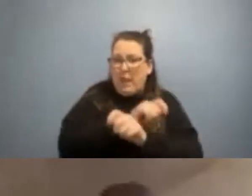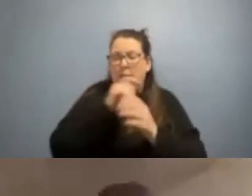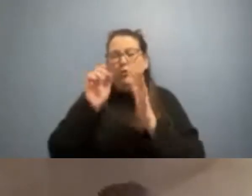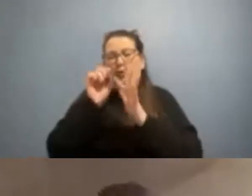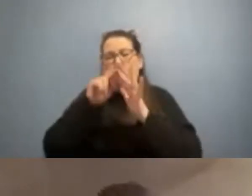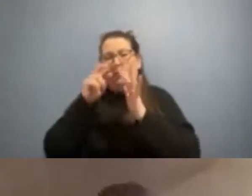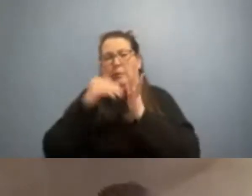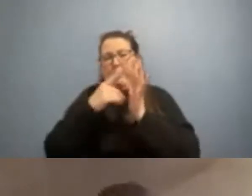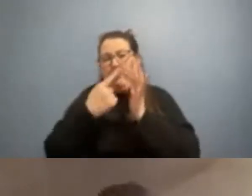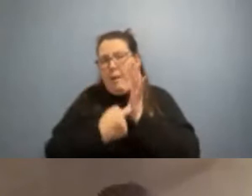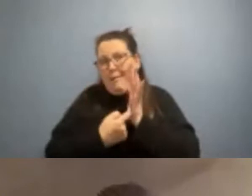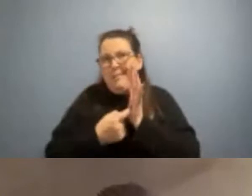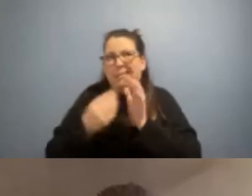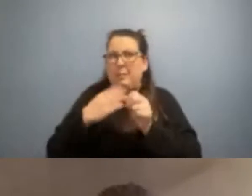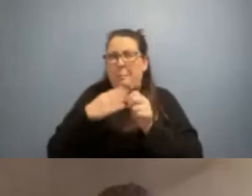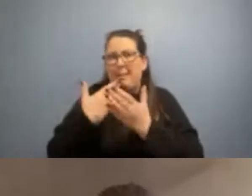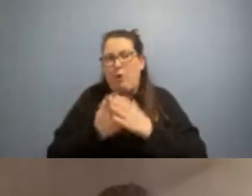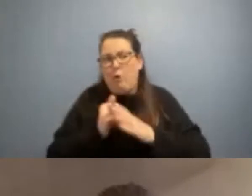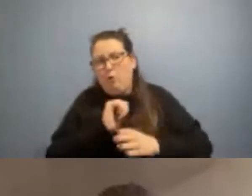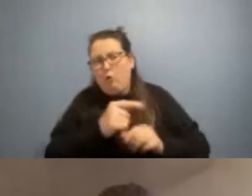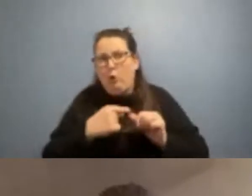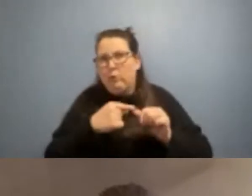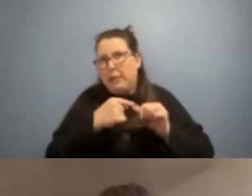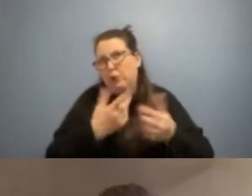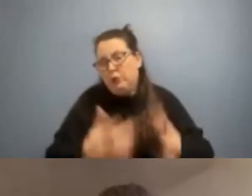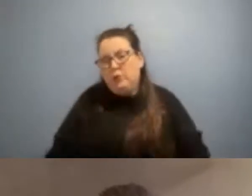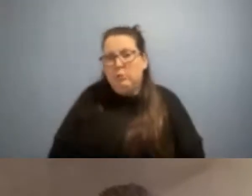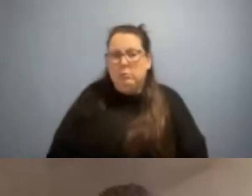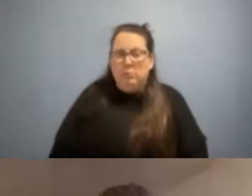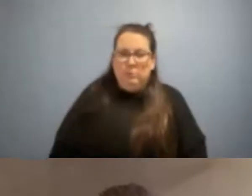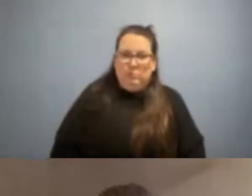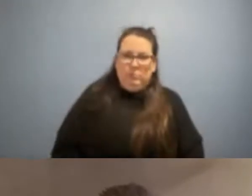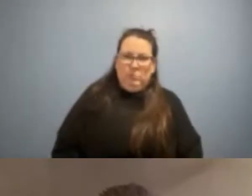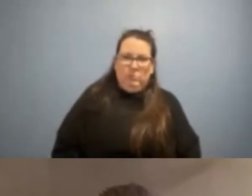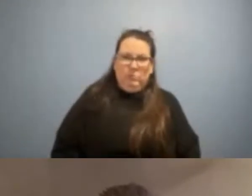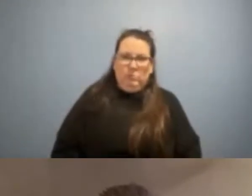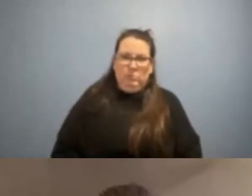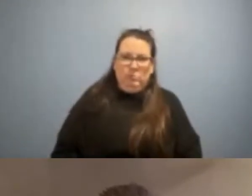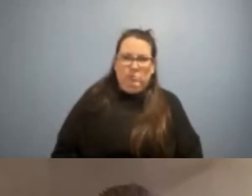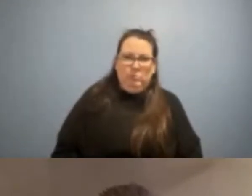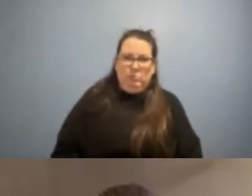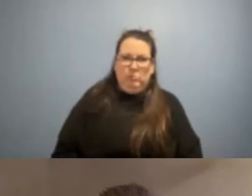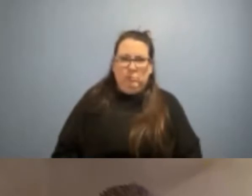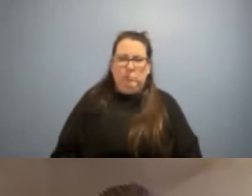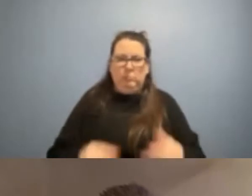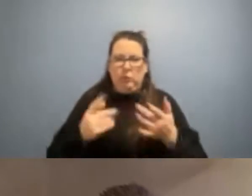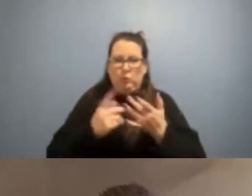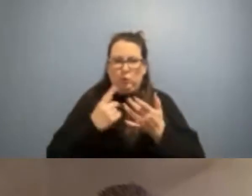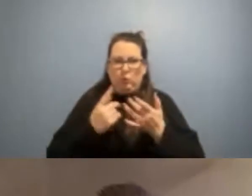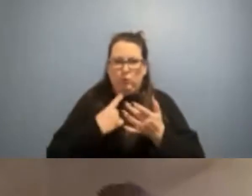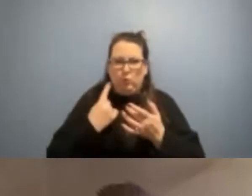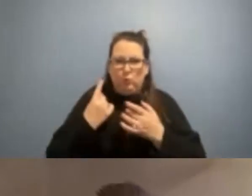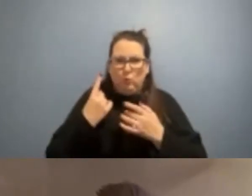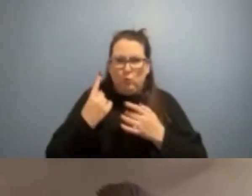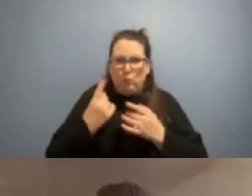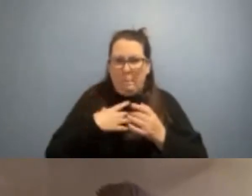the initial dose. Excellent. Thank you, Mohammed. And I'll do one more vaccination one, and then we might go to some other questions